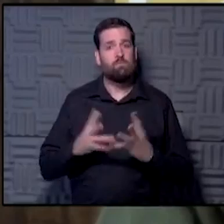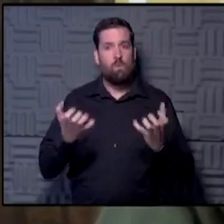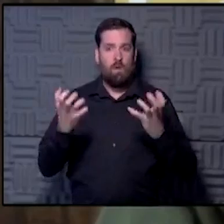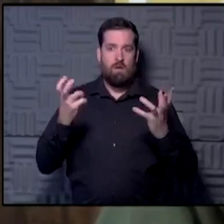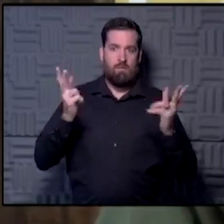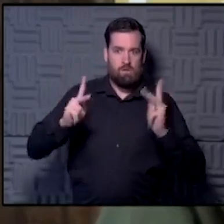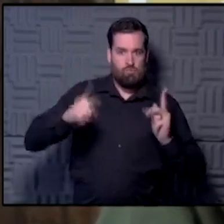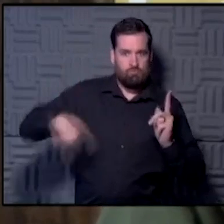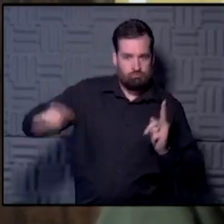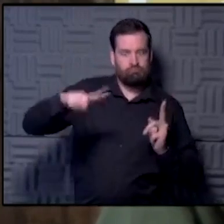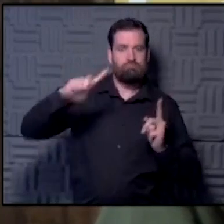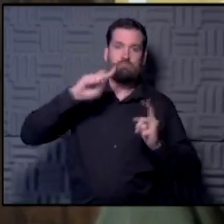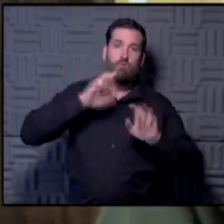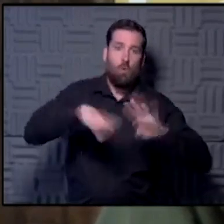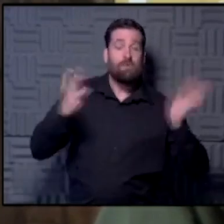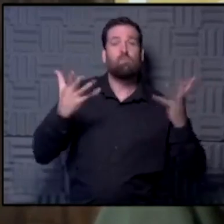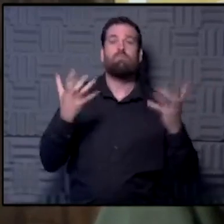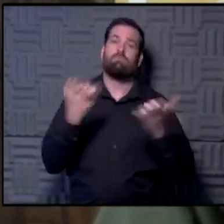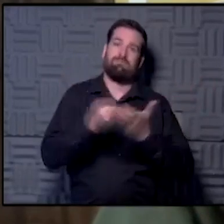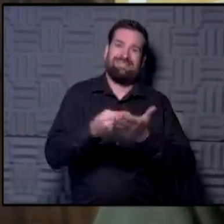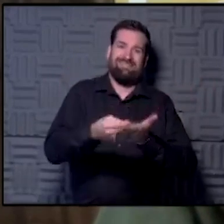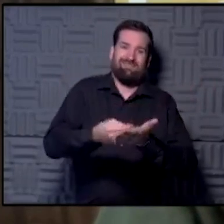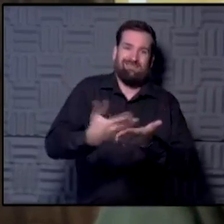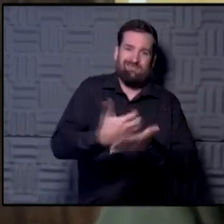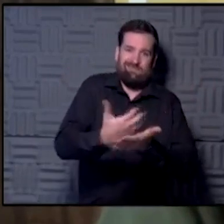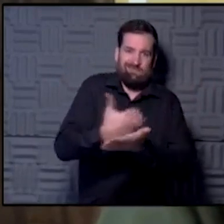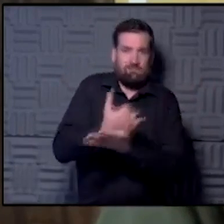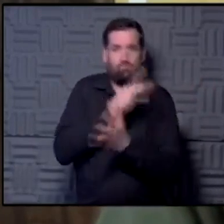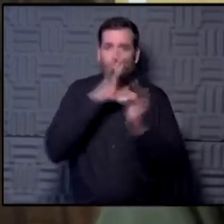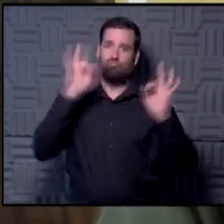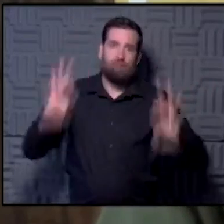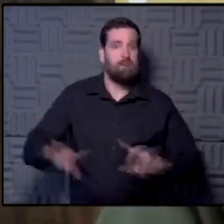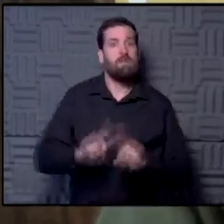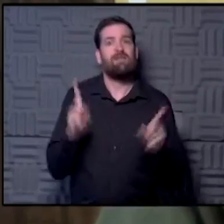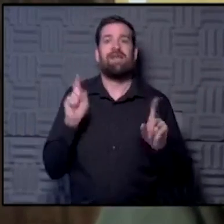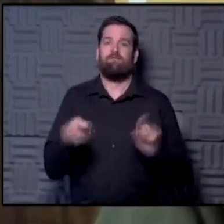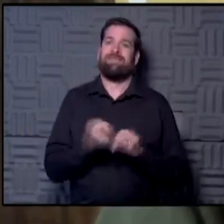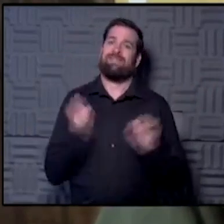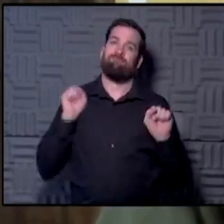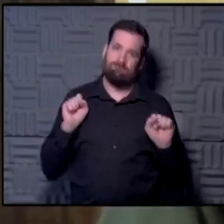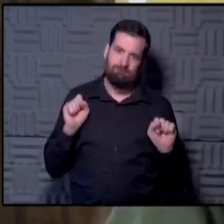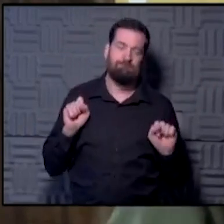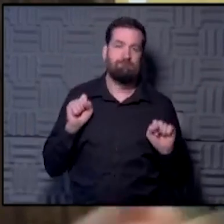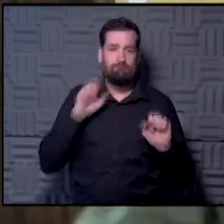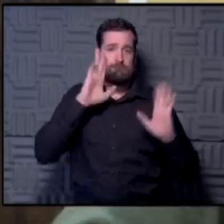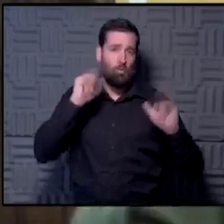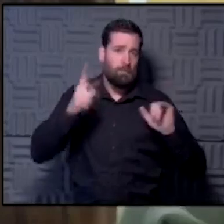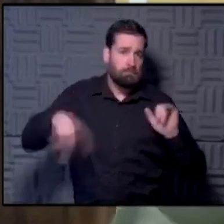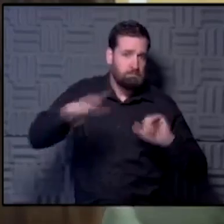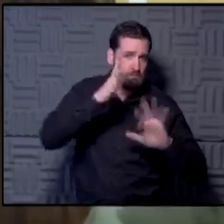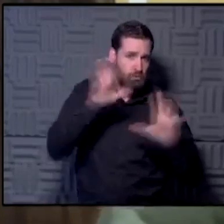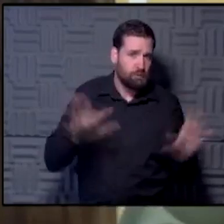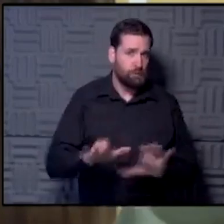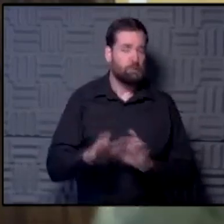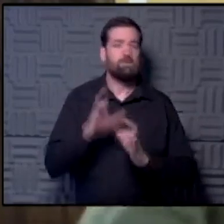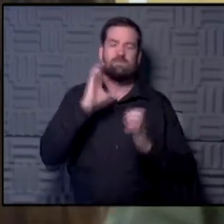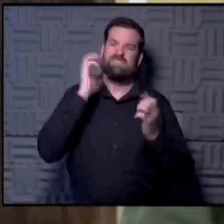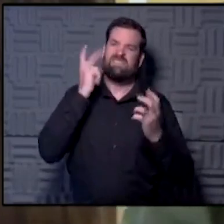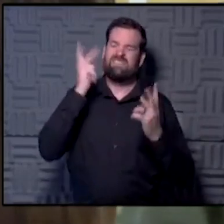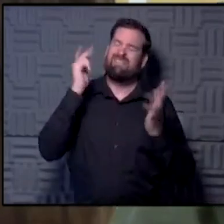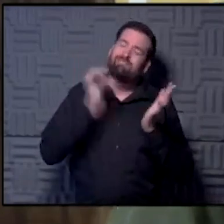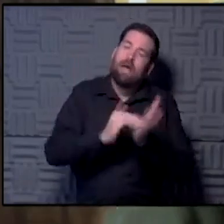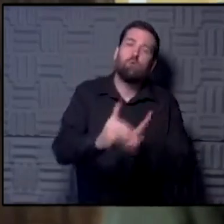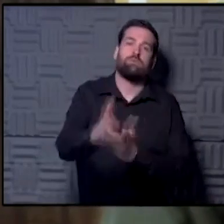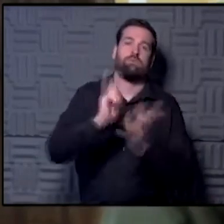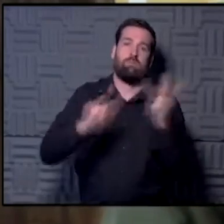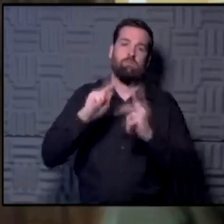The economy is a great thing to have, but it needs to be done safely, and we hope that the plan will help folks do that. And so we've now seen thousands of people who have downloaded